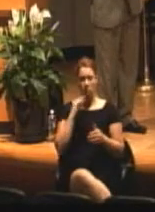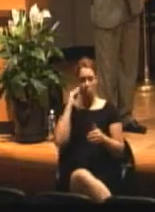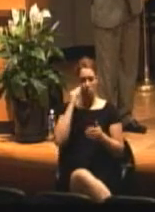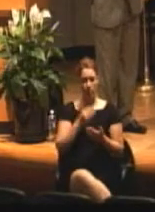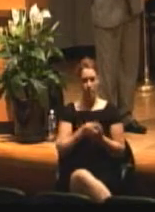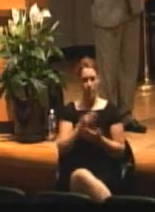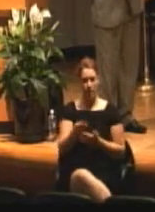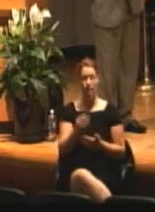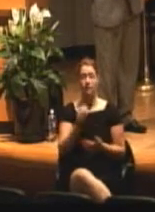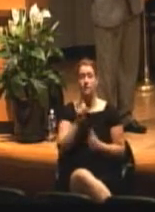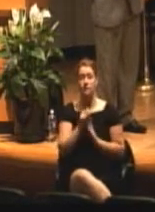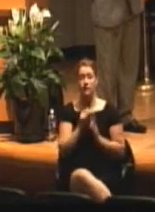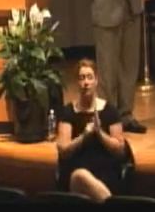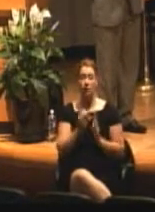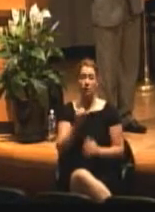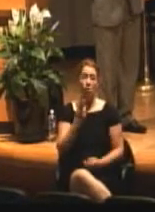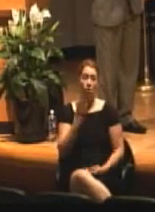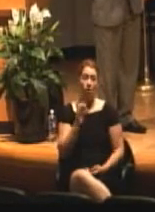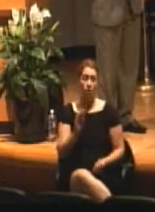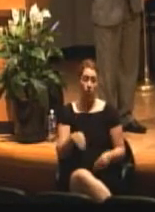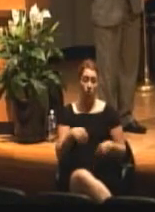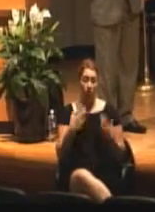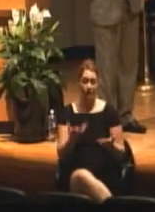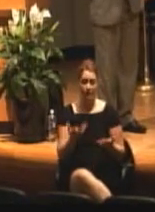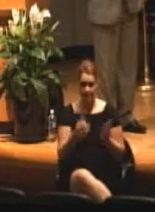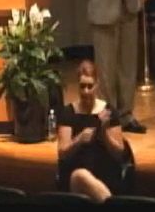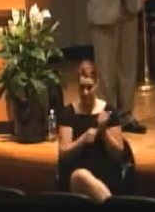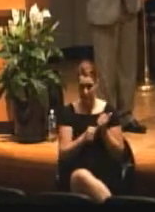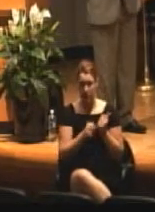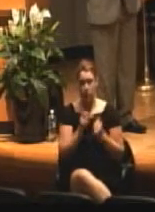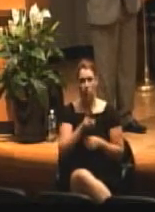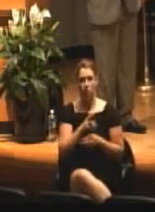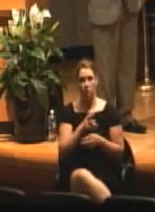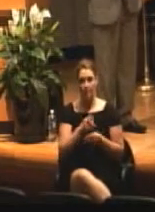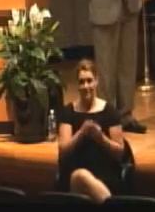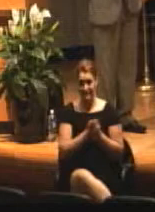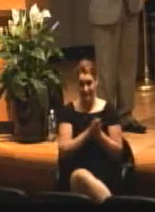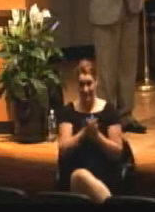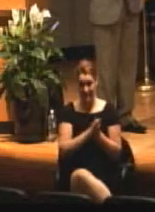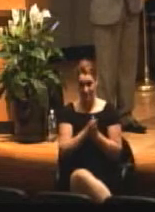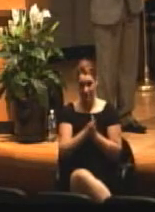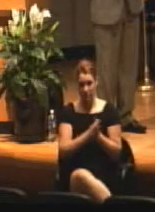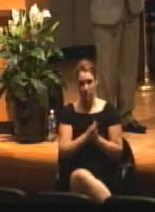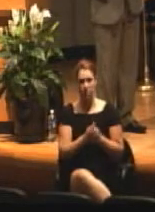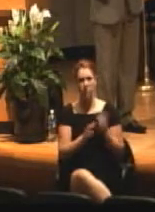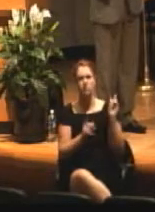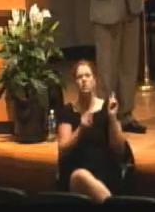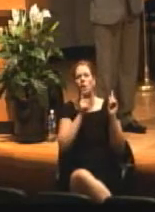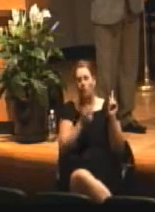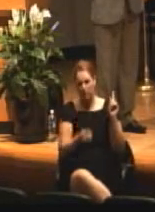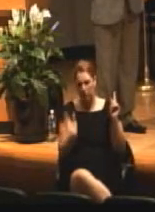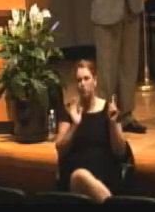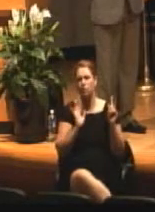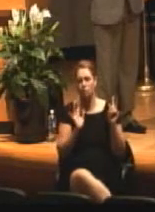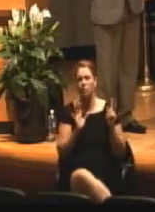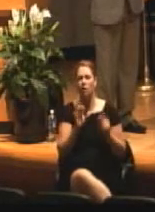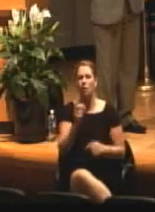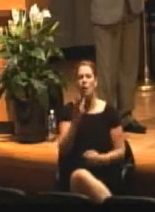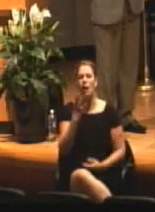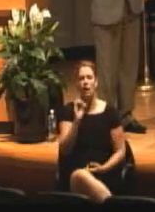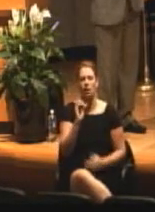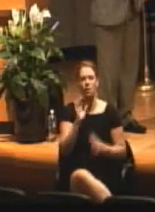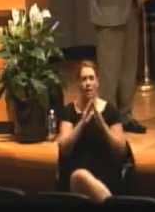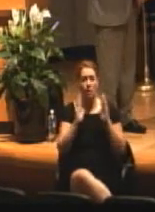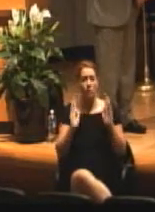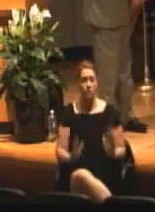assistance or incentives for first time home buyers? There are a few for that. Ohio Housing,